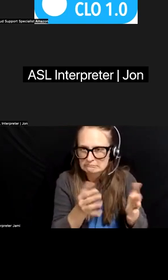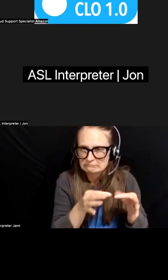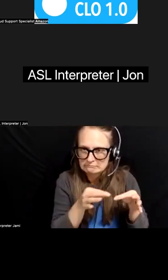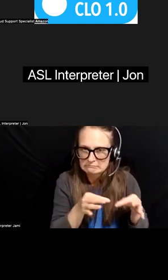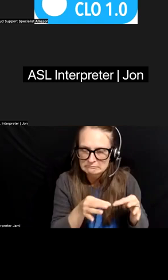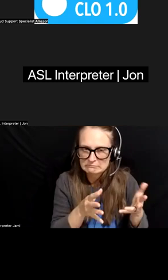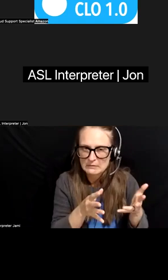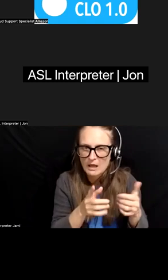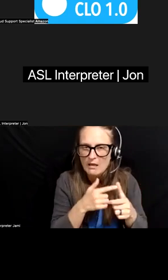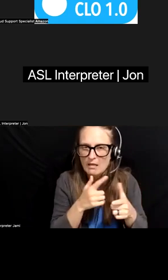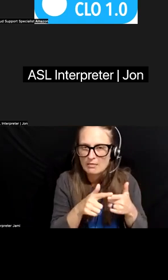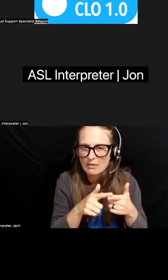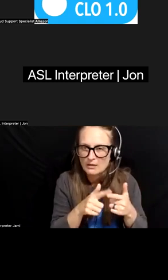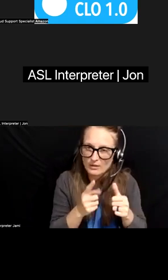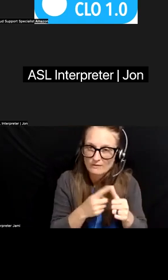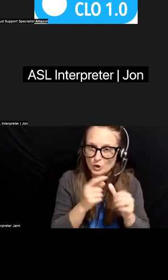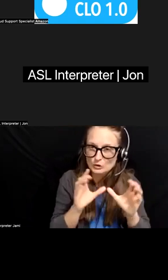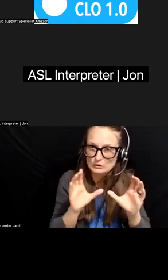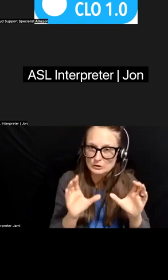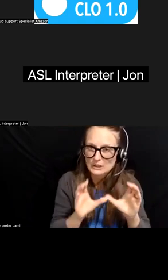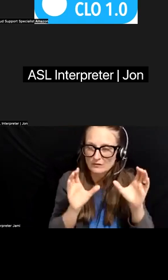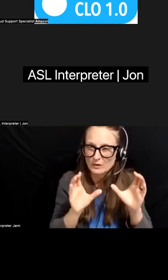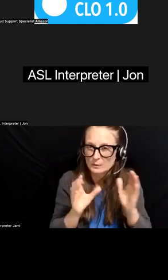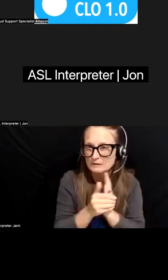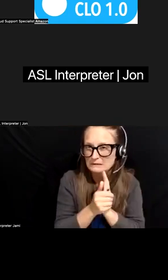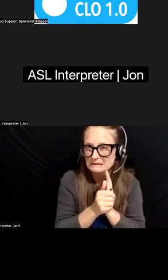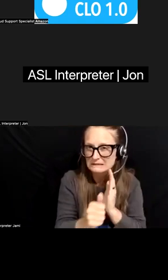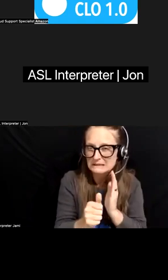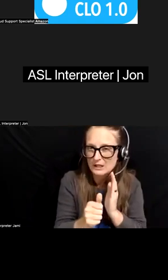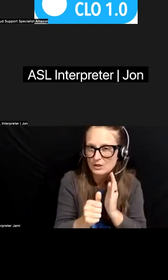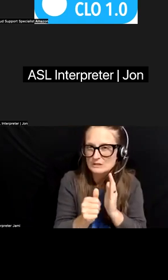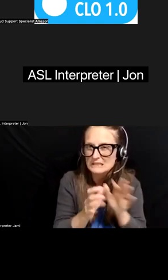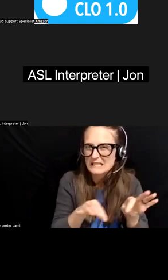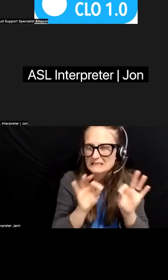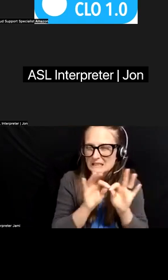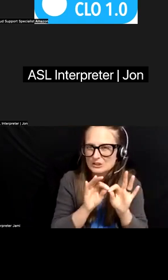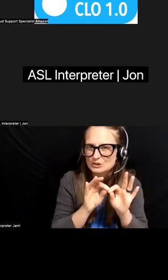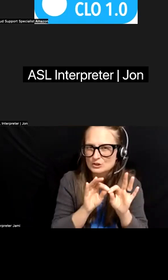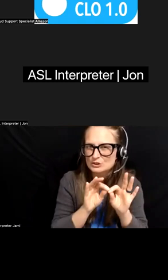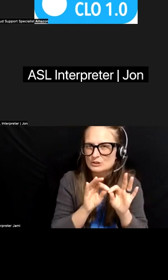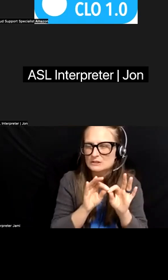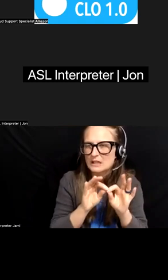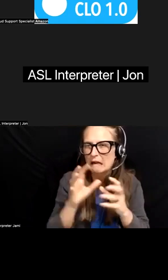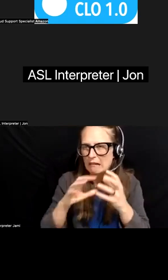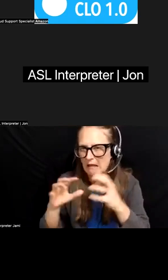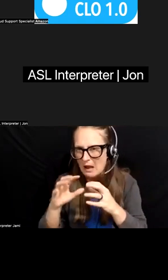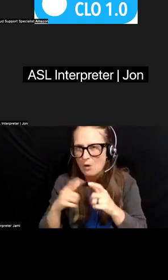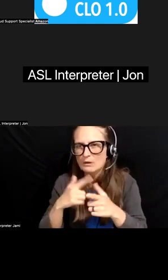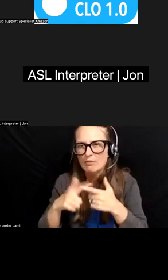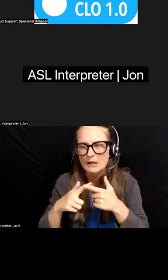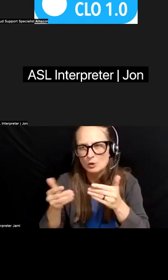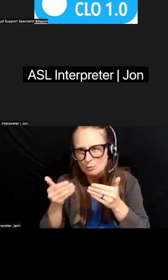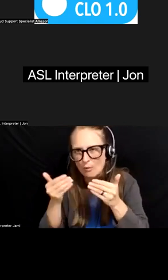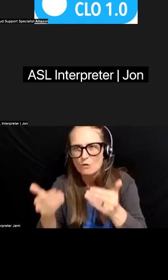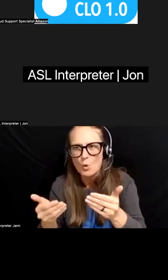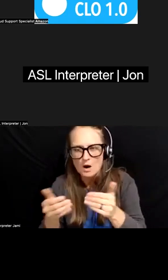the first certification, the skills essential in cloud, certainly you want to do it and then move forward in that. Why